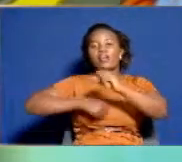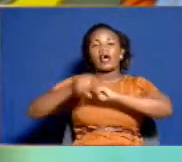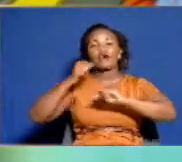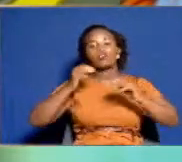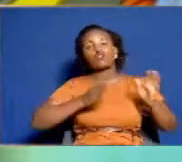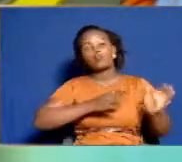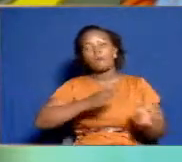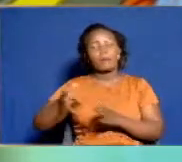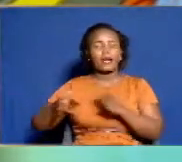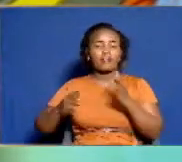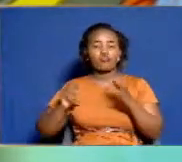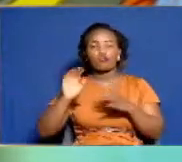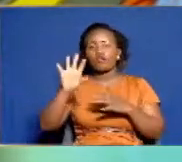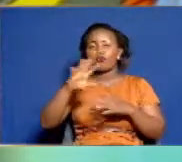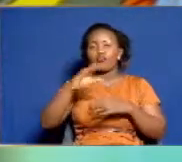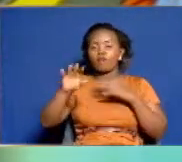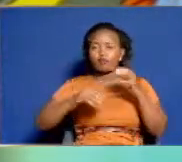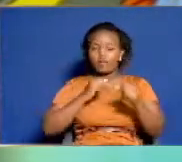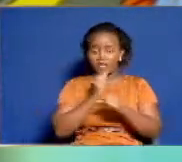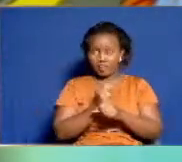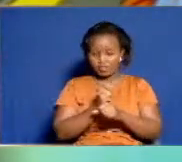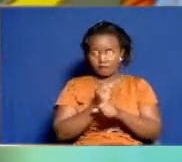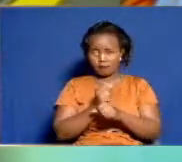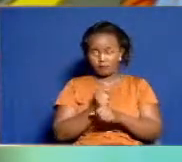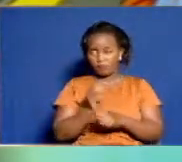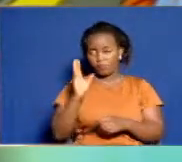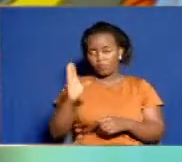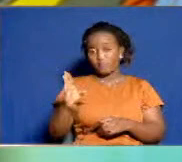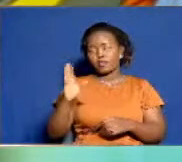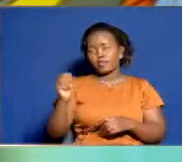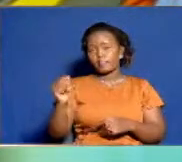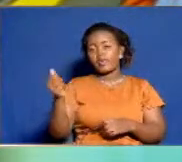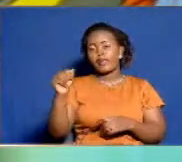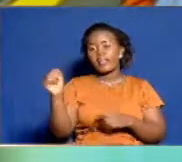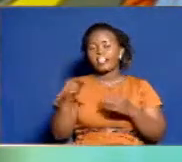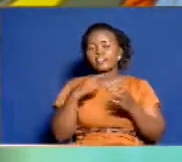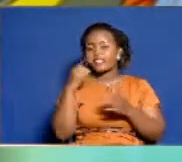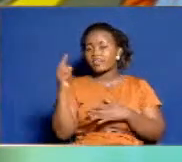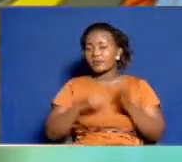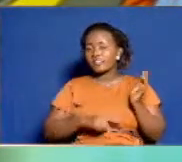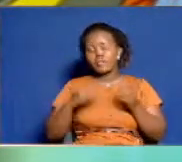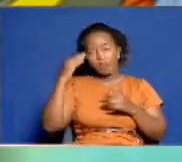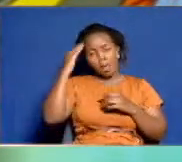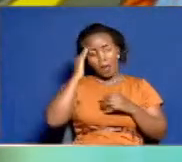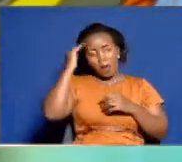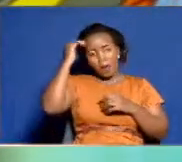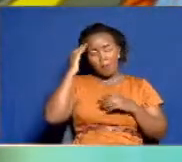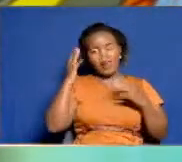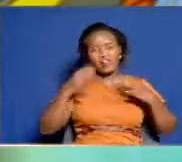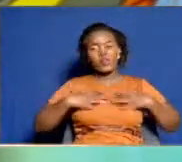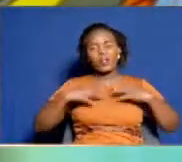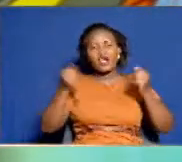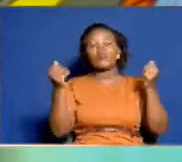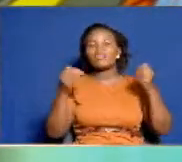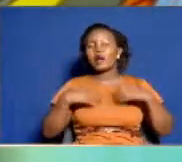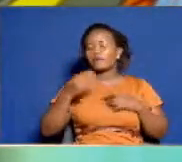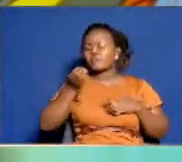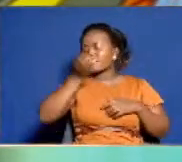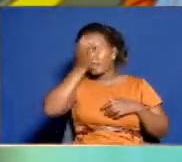2021-2025, Health CAS Dr. Massimo Wangangi said mental health care has been neglected for years. The